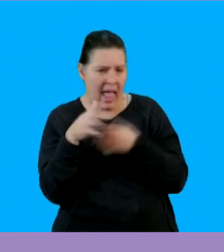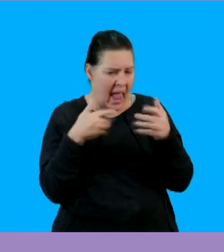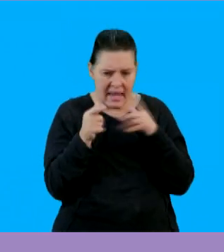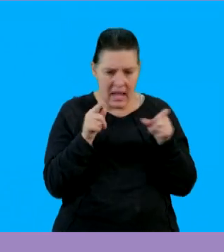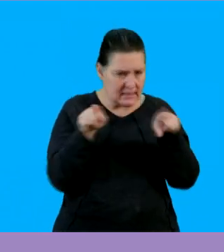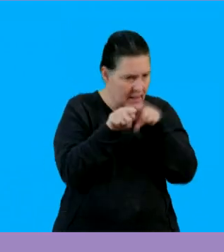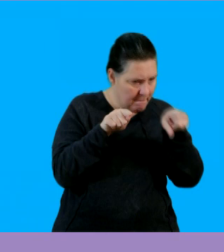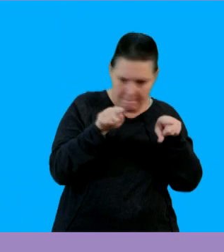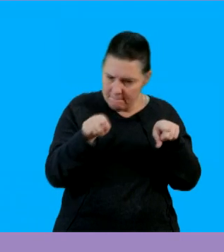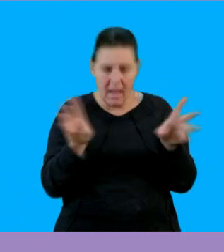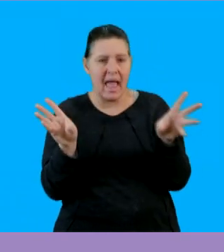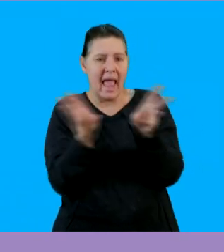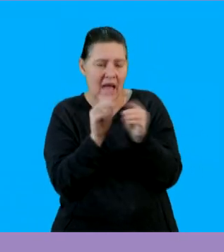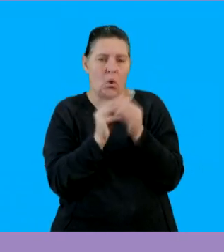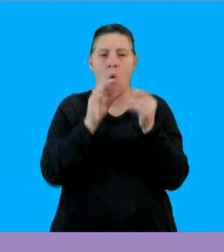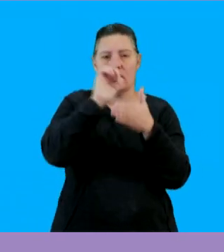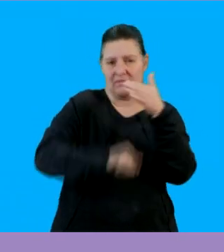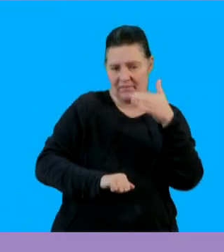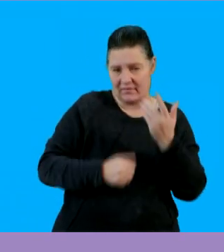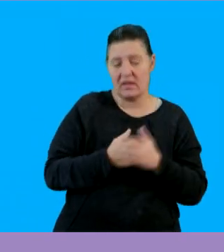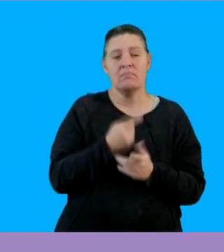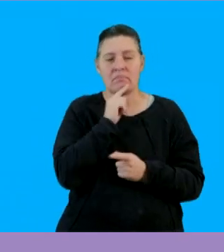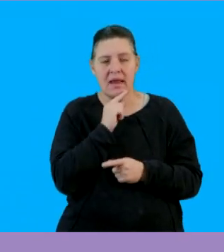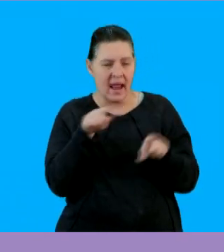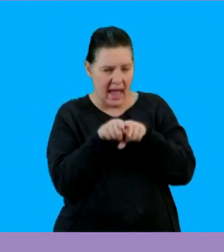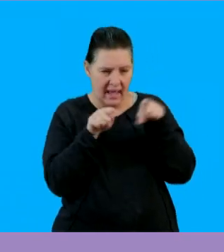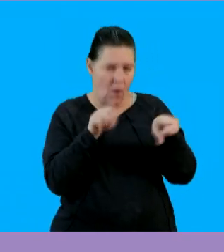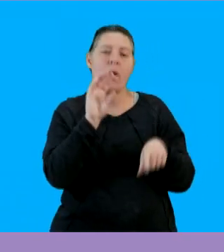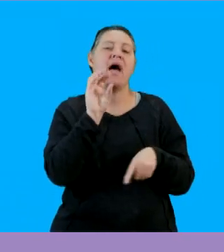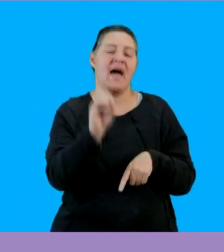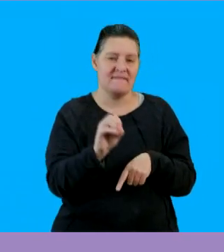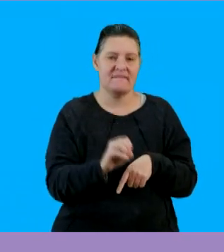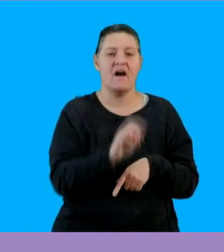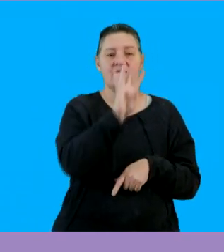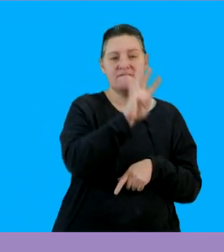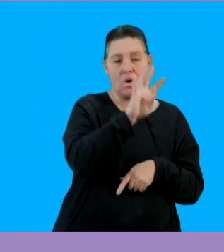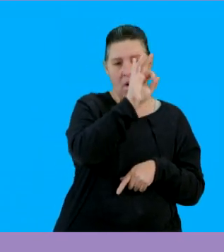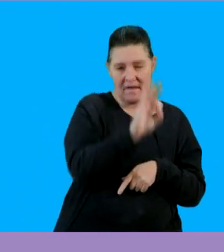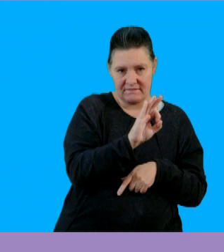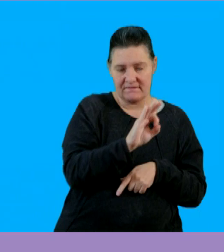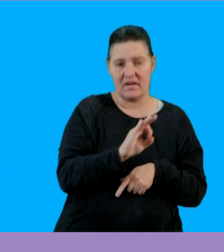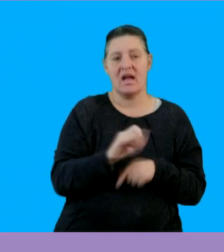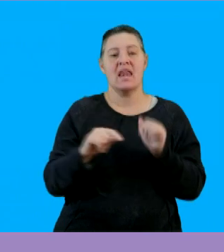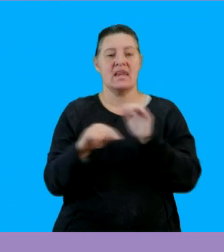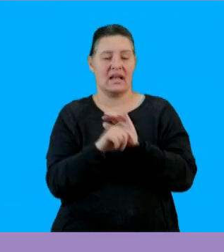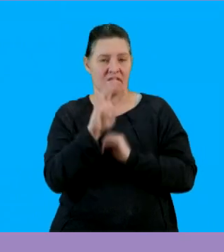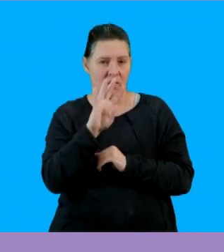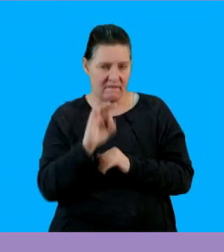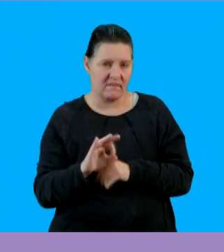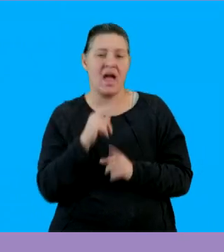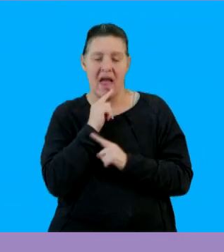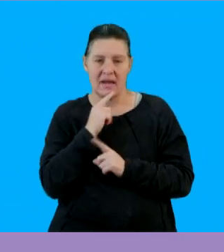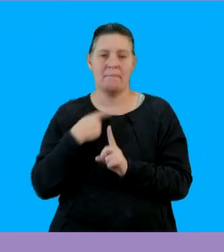there are any, we need to add or subtract them. So if we look at the like terms there, we do have 4f, a